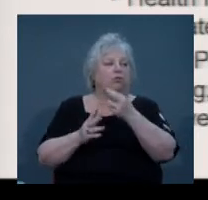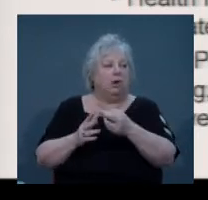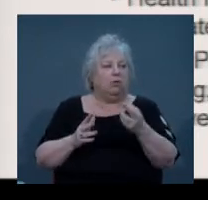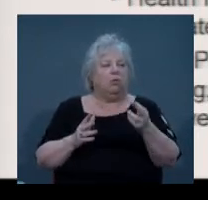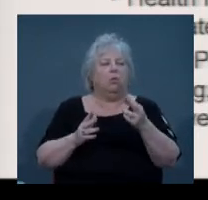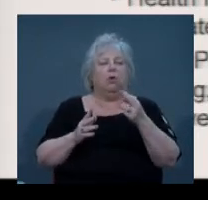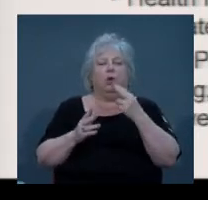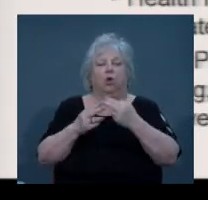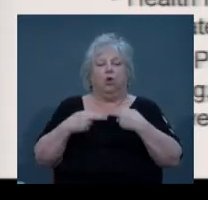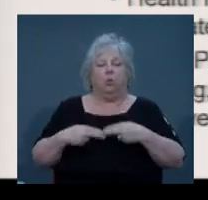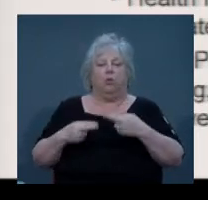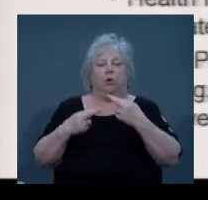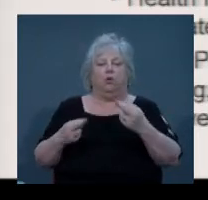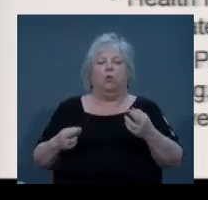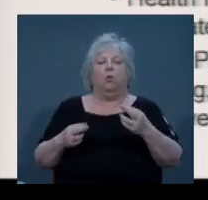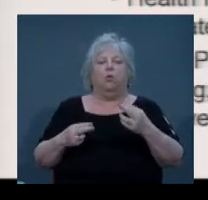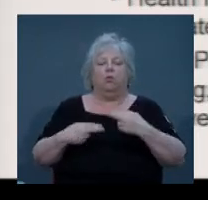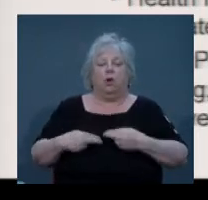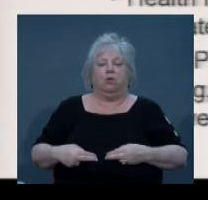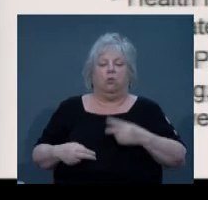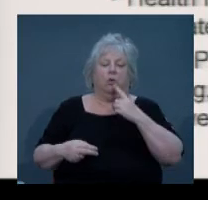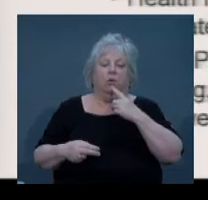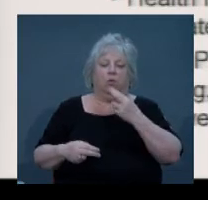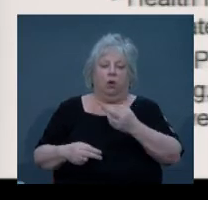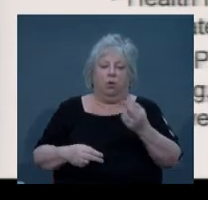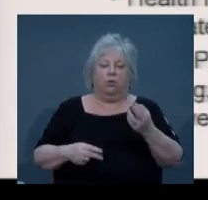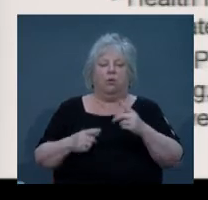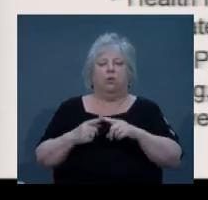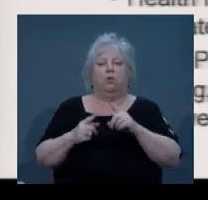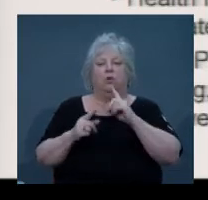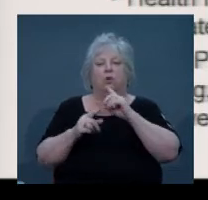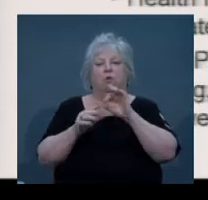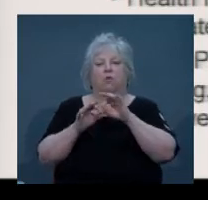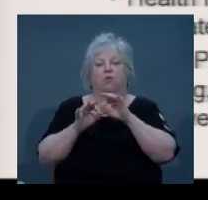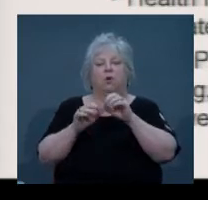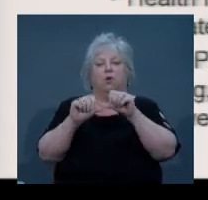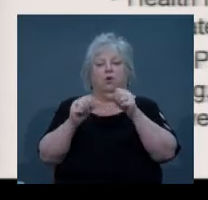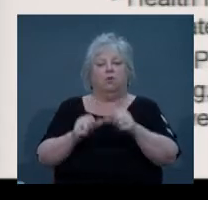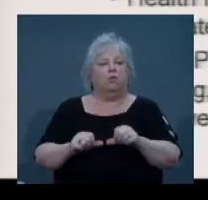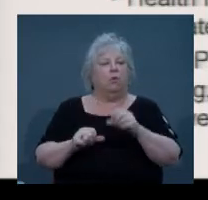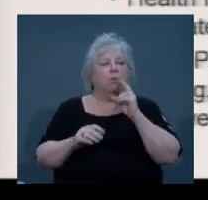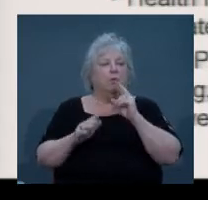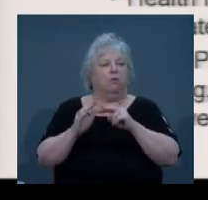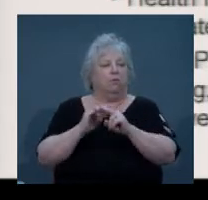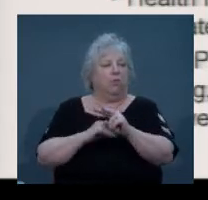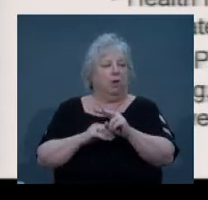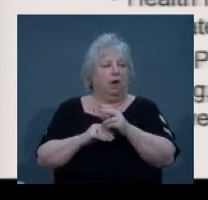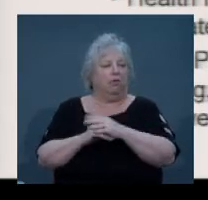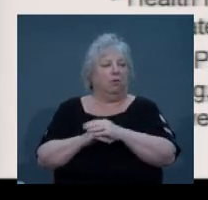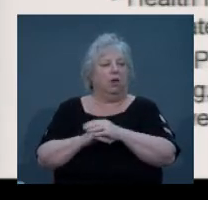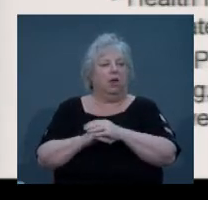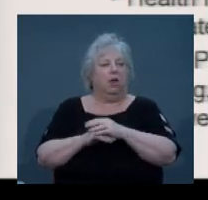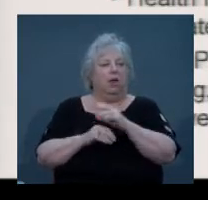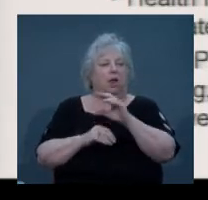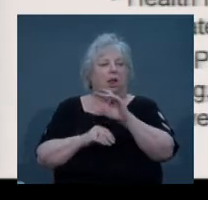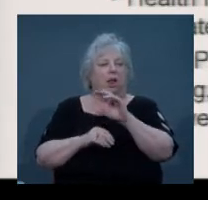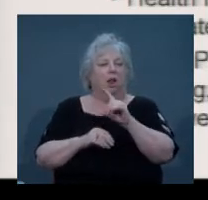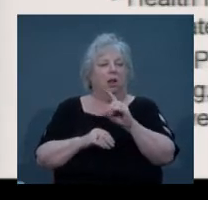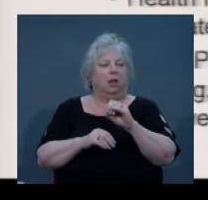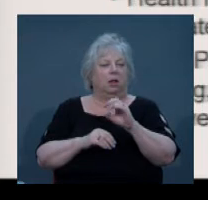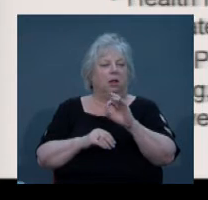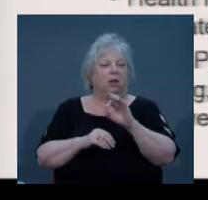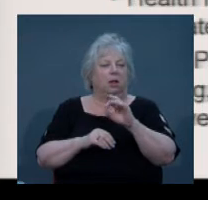personnel forecast. We obtain the contribution rates for pension funding from LOTFI and APERS, and then for